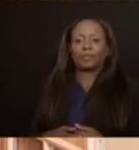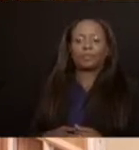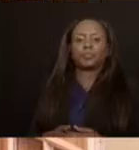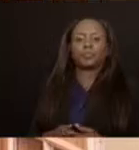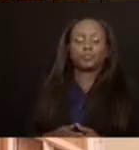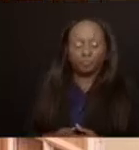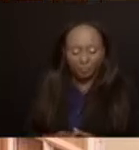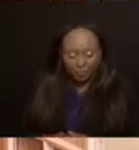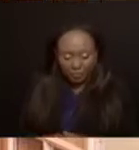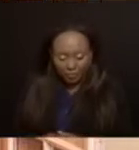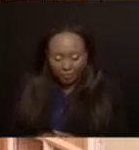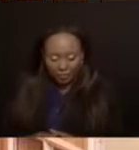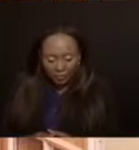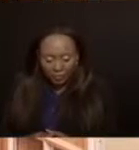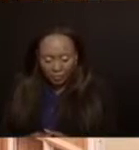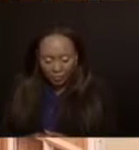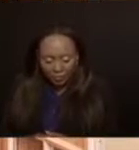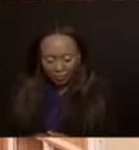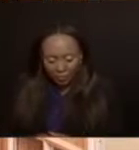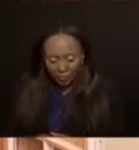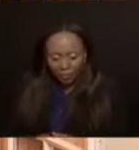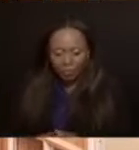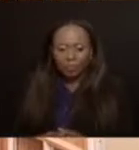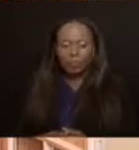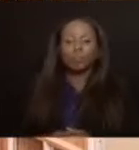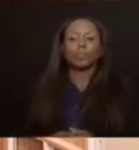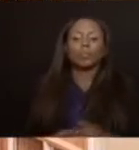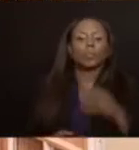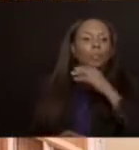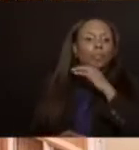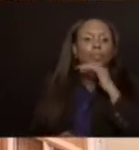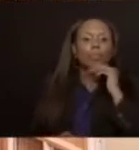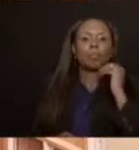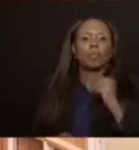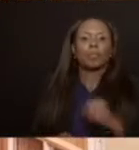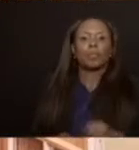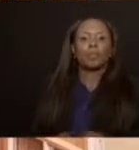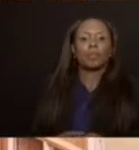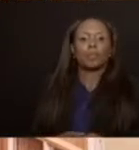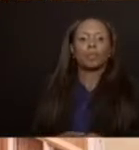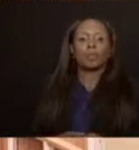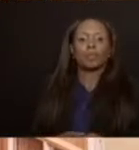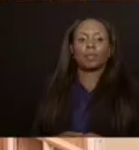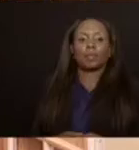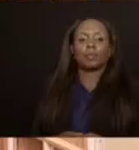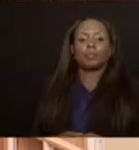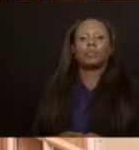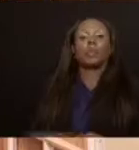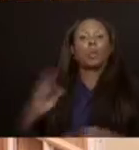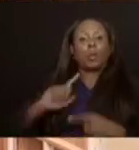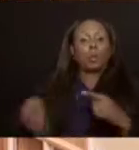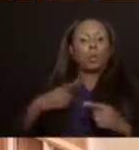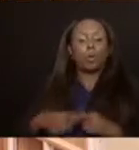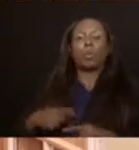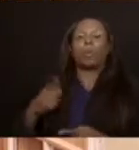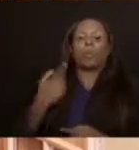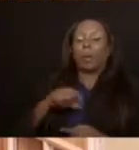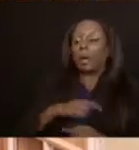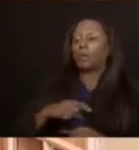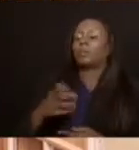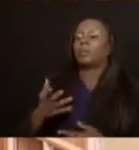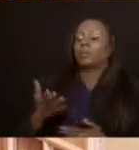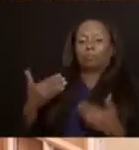vaccine created for these babies to 12s, that we're going to get an appreciable uptake also from a number